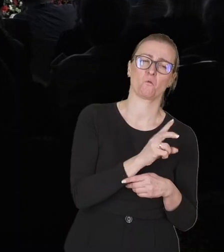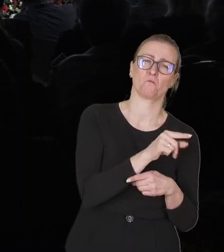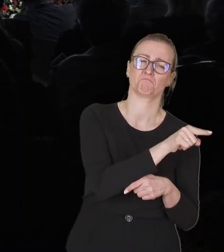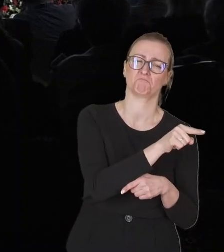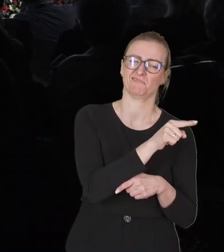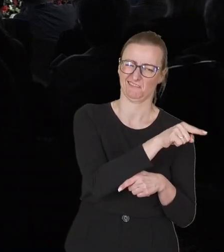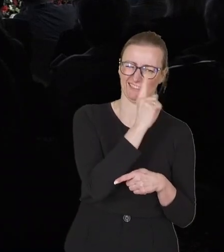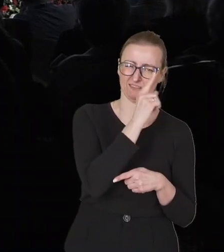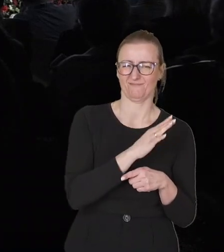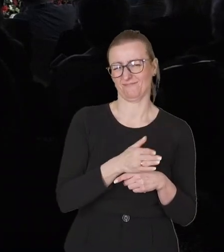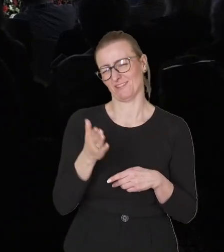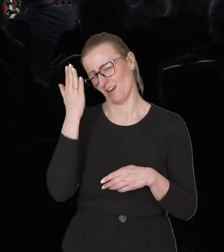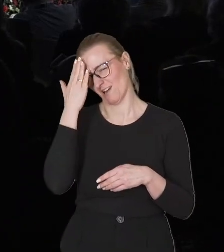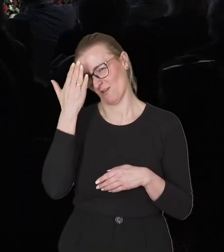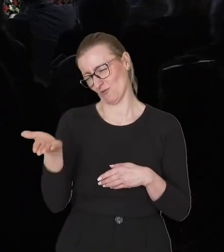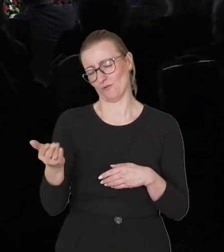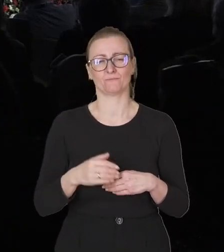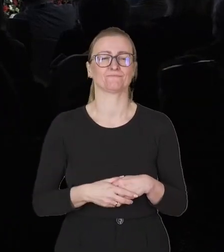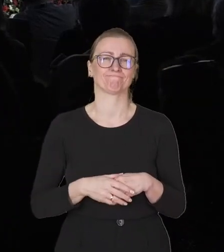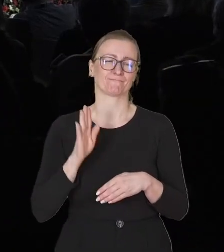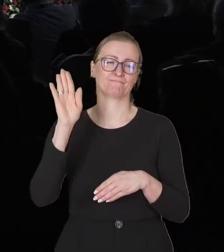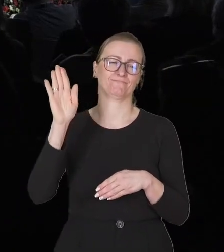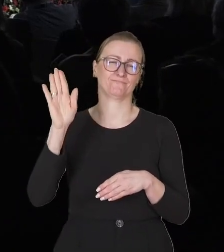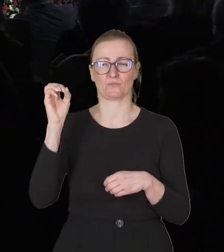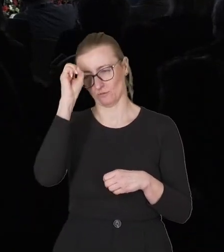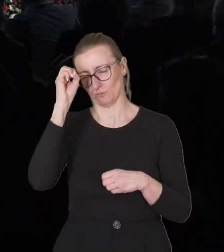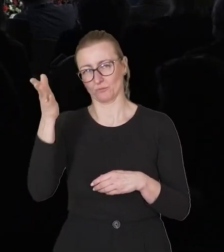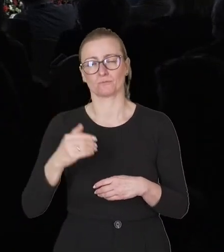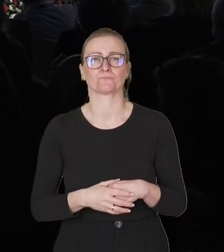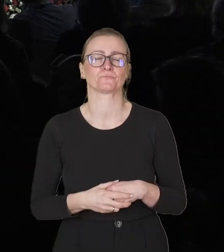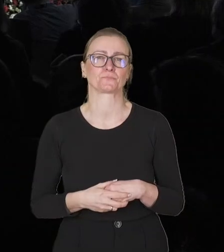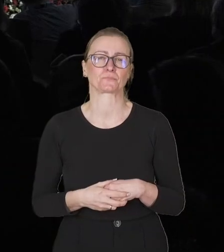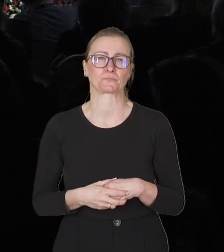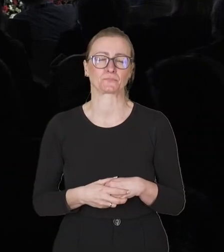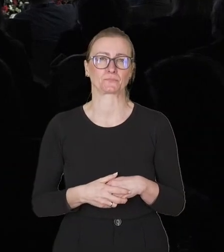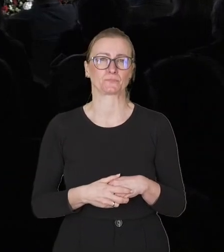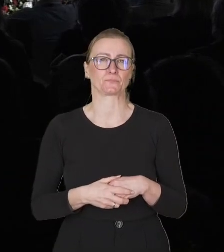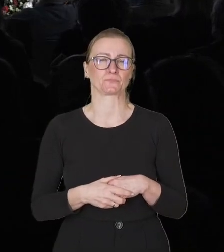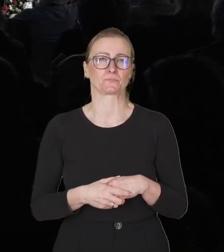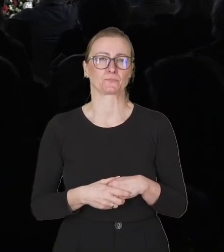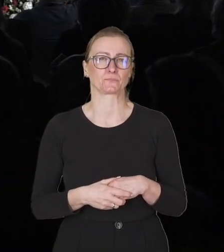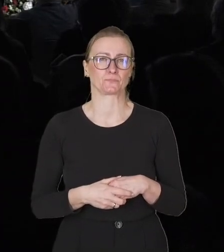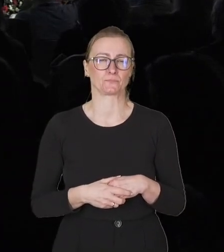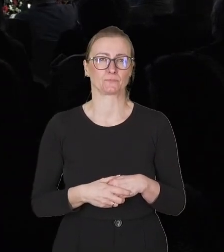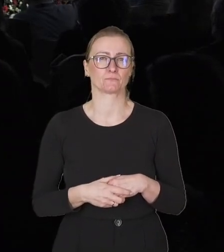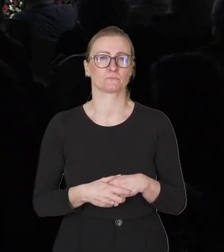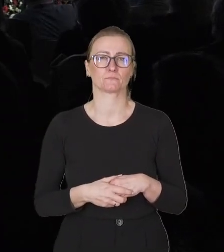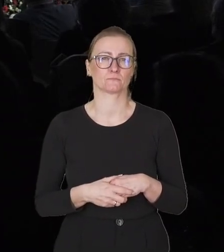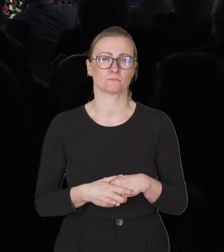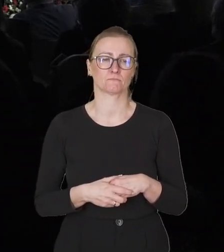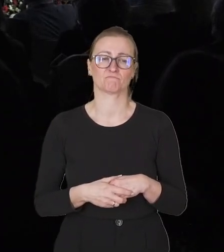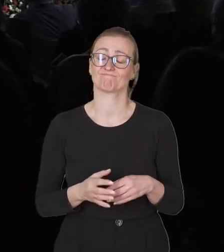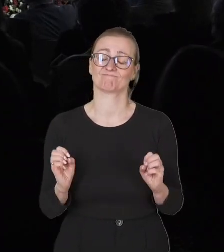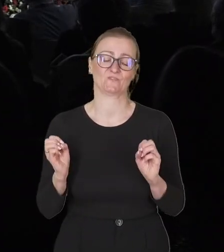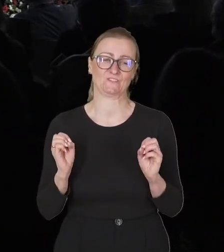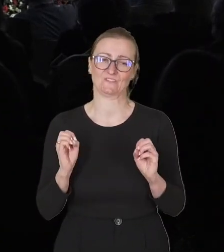There is, I think, not a clear answer to this question. I